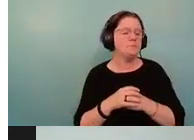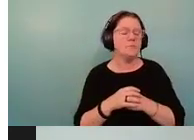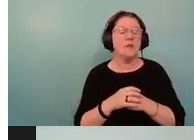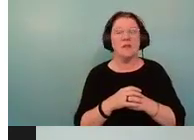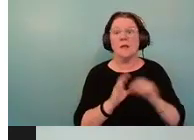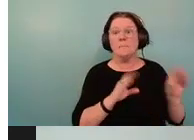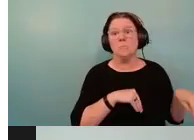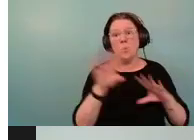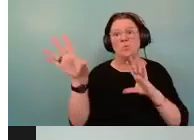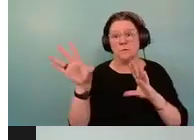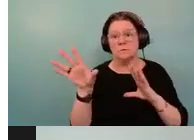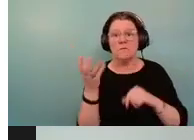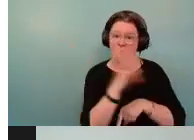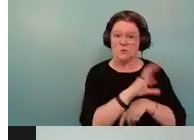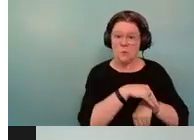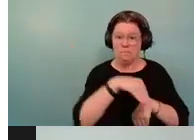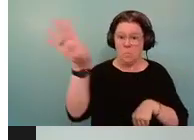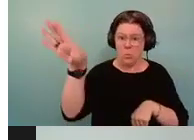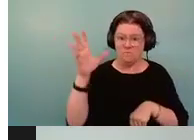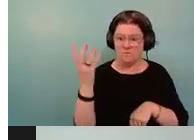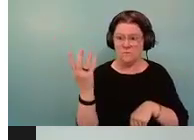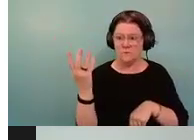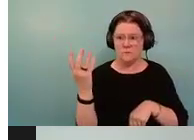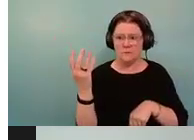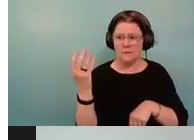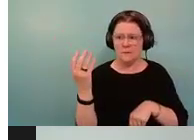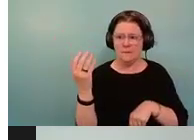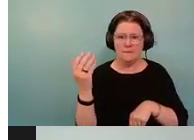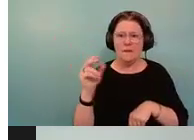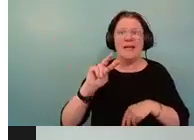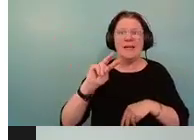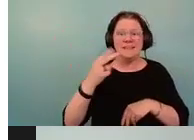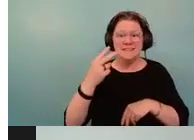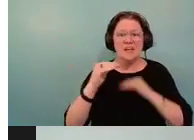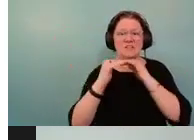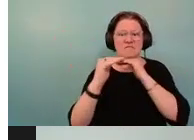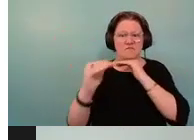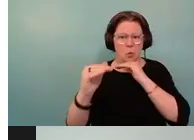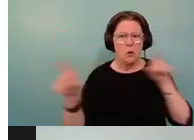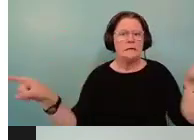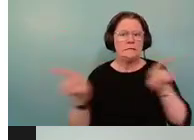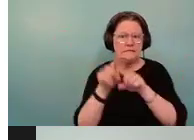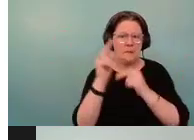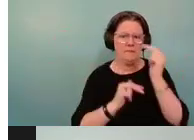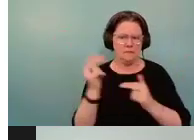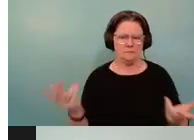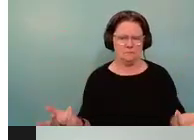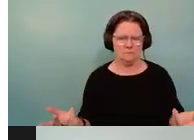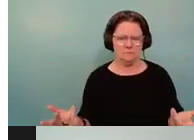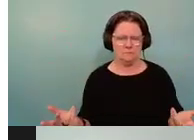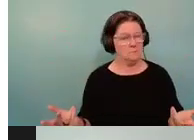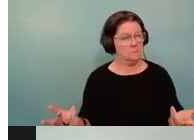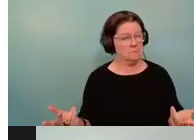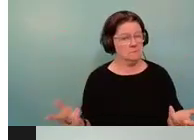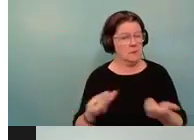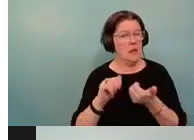her. Um, to an apartment on the second floor in the same building. I don't know how that accomplished